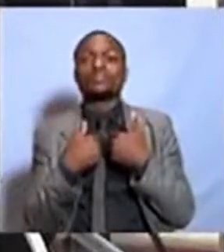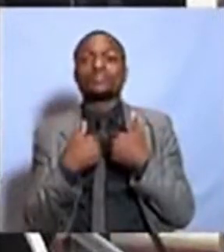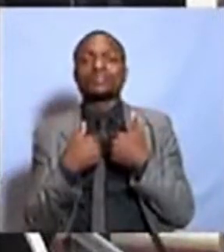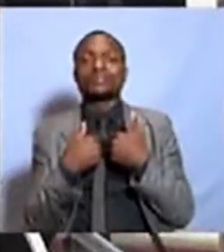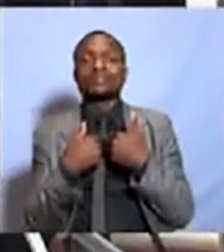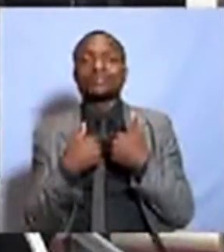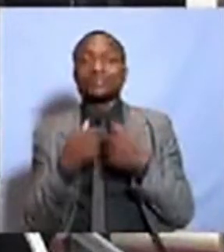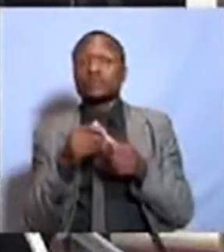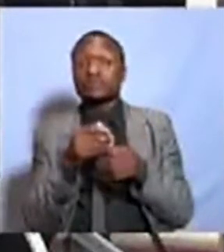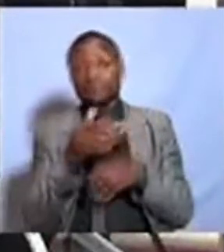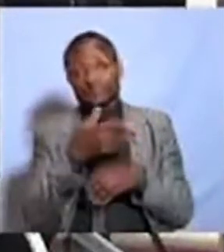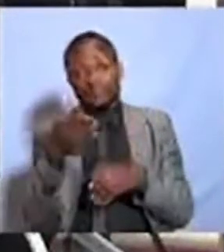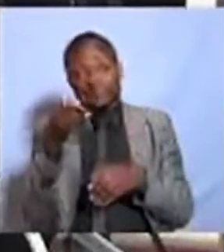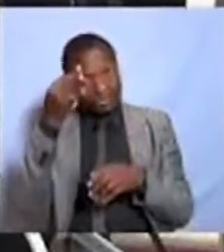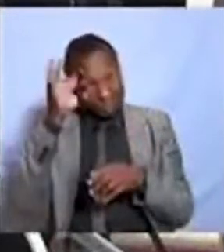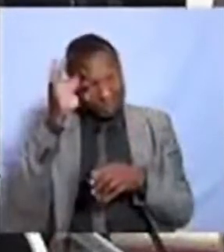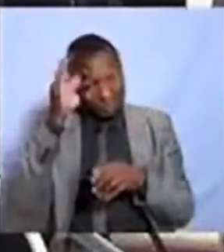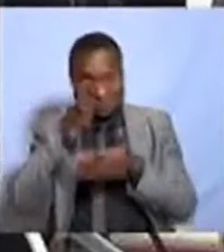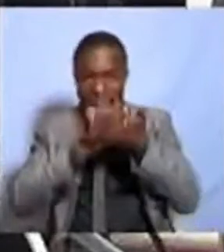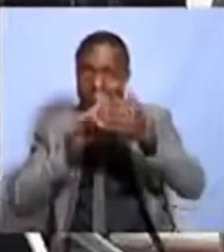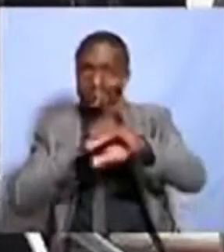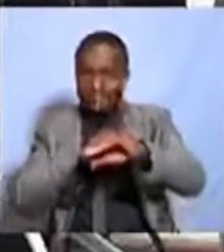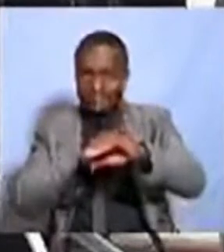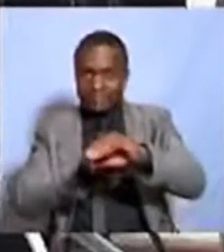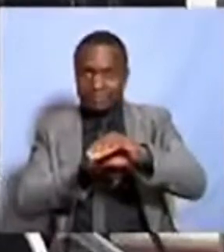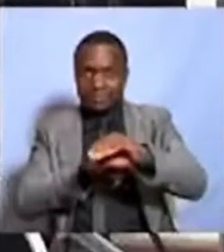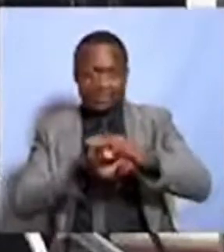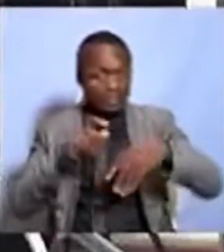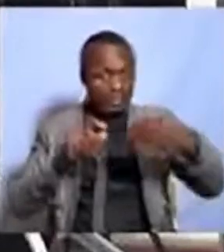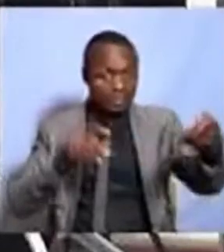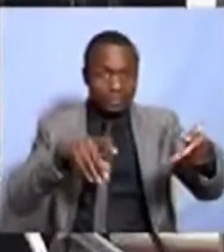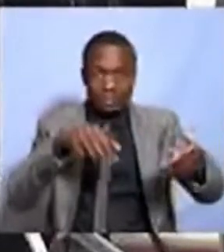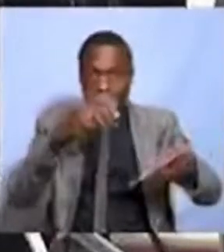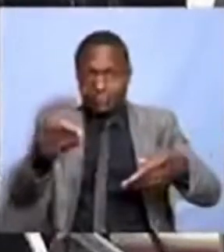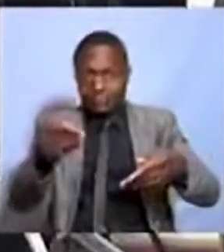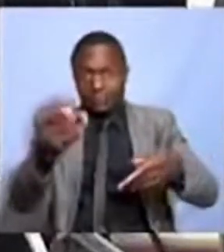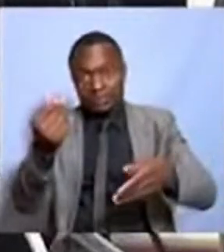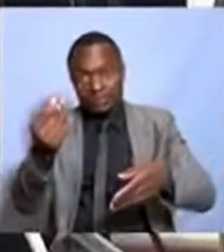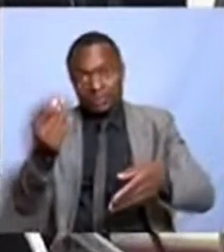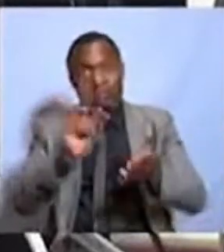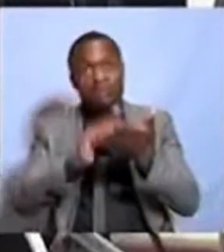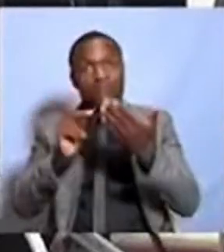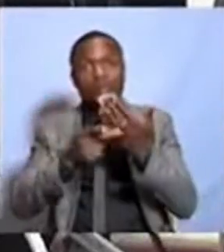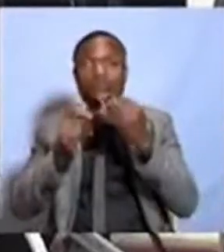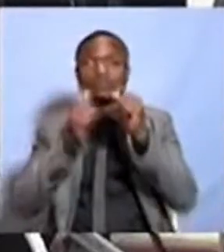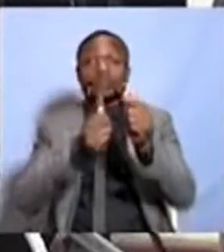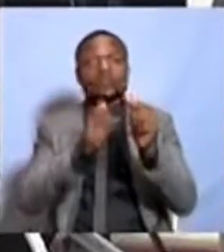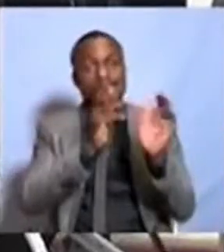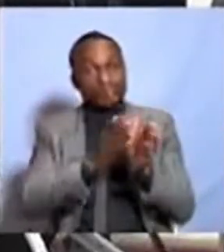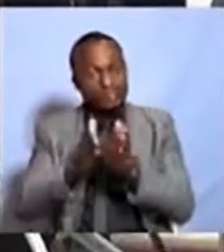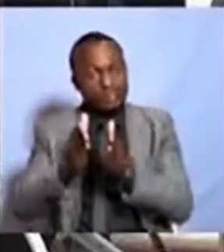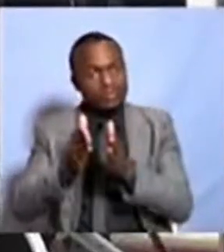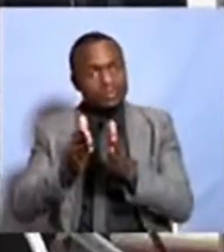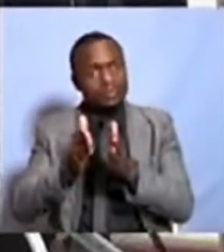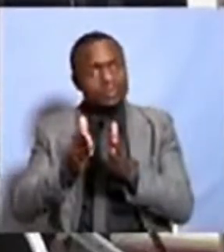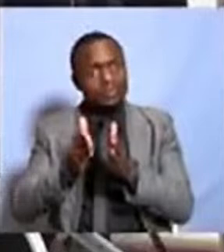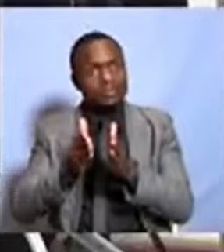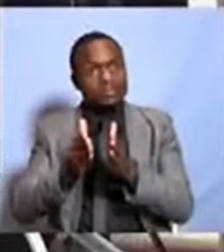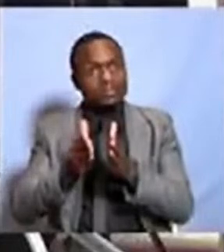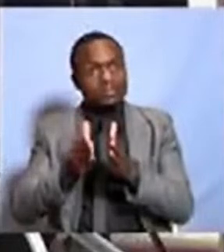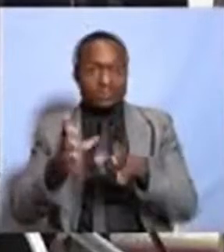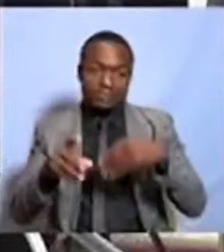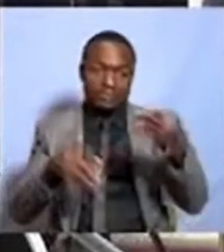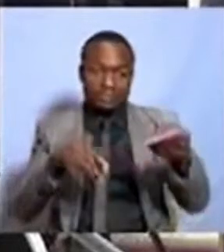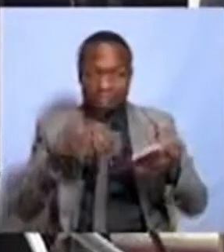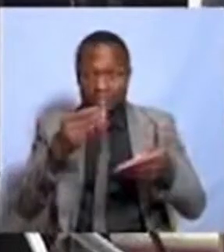I think it was noted at some point that when there's any disbursement of funds, then programs actually run according to plan. But then late disbursements also have contributed to